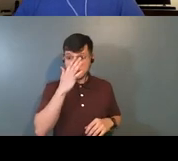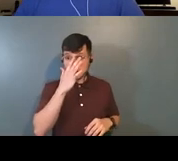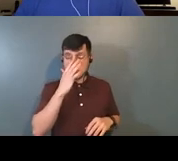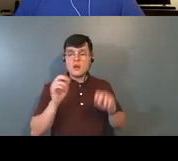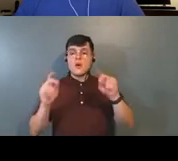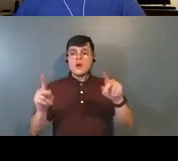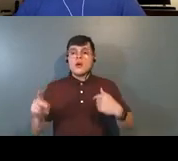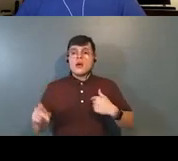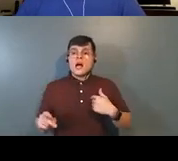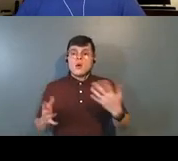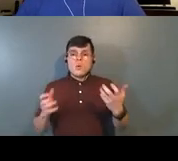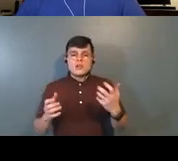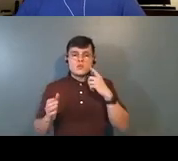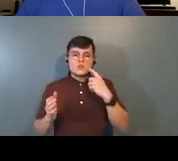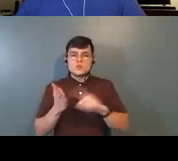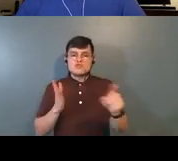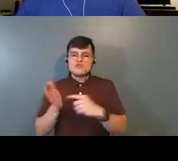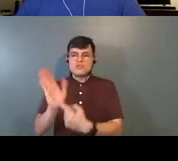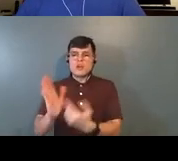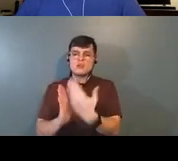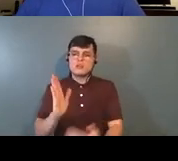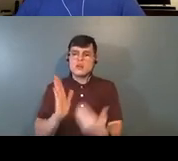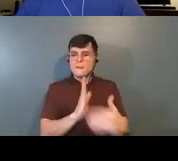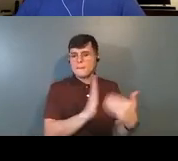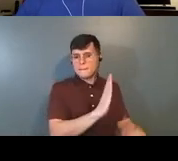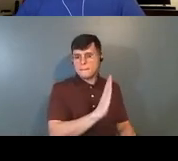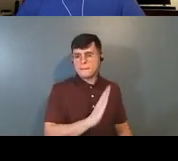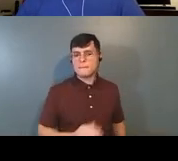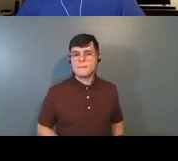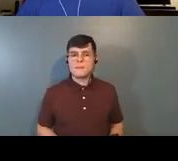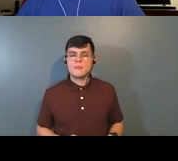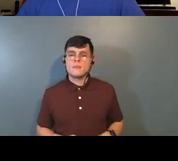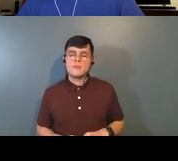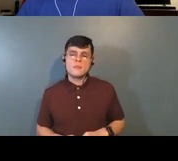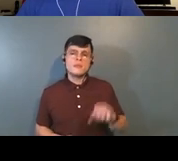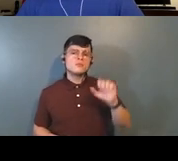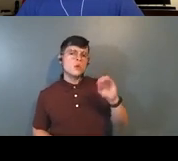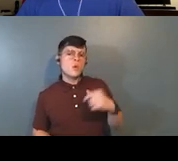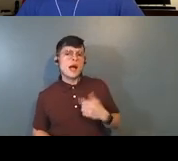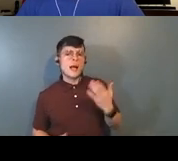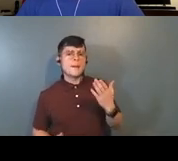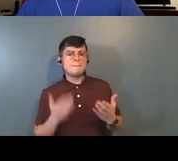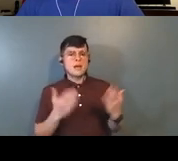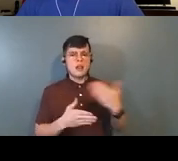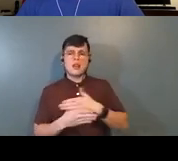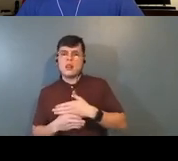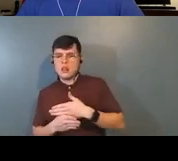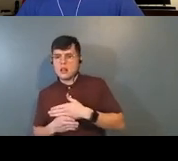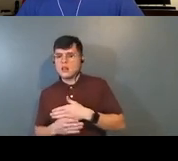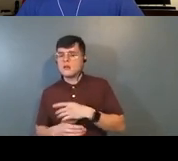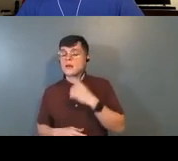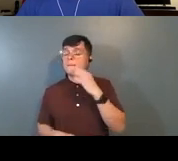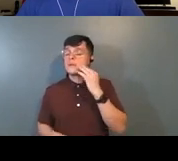should check. Should I check? Let me check some of these. Let me see if the checks work. So I might chime in for a second real quick, because